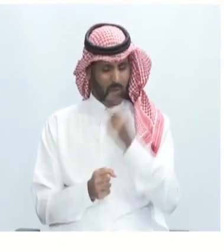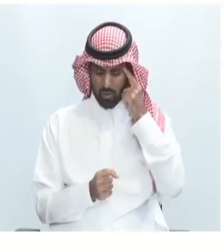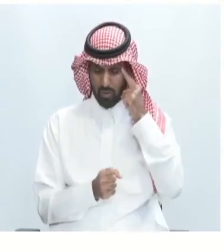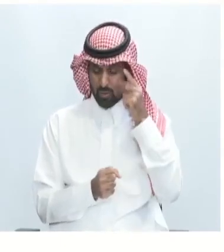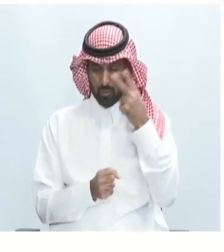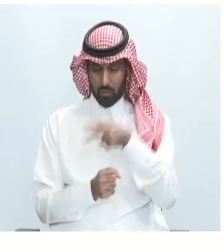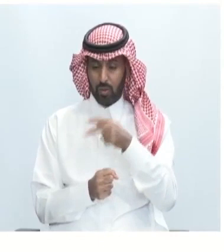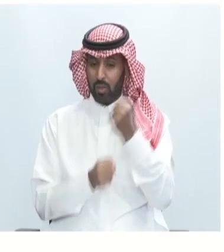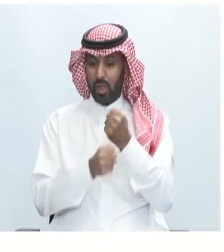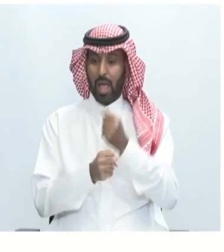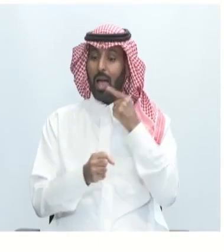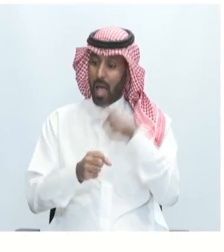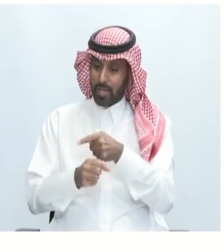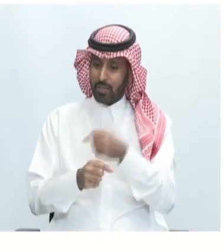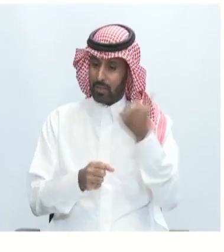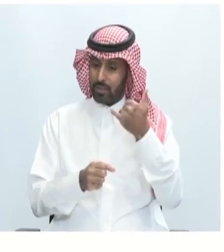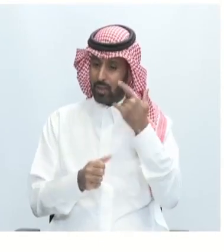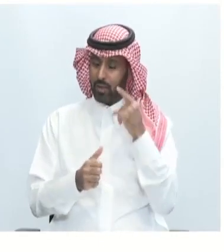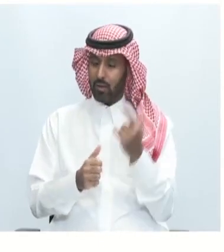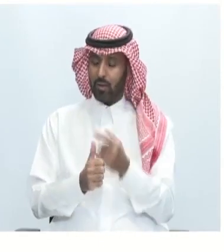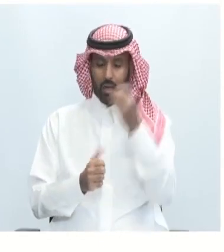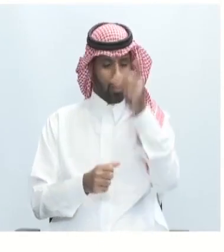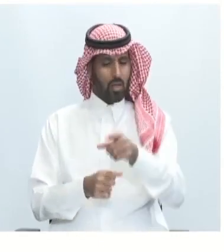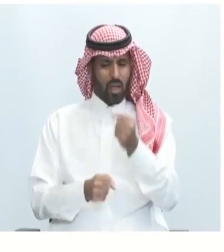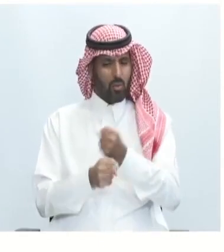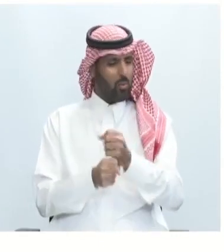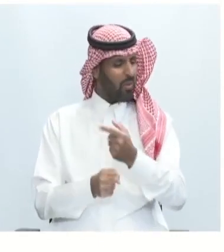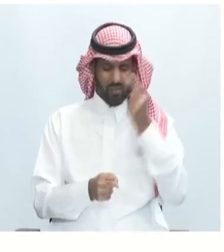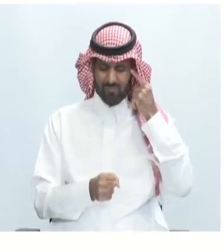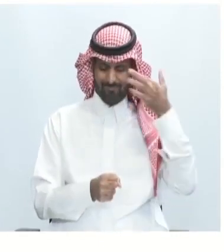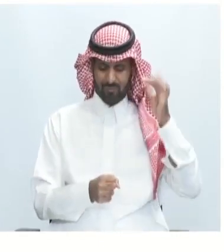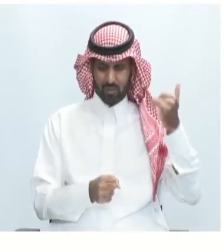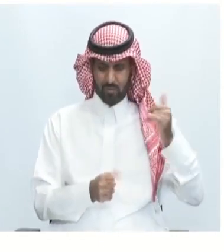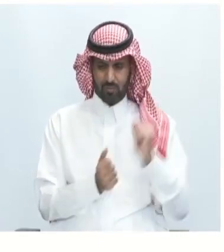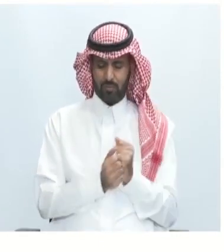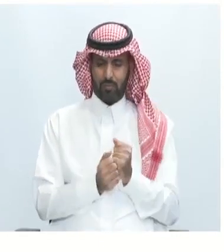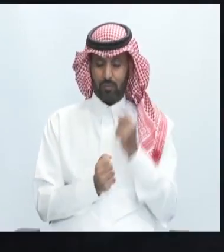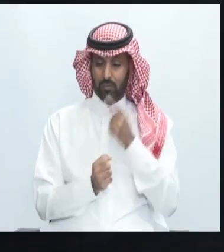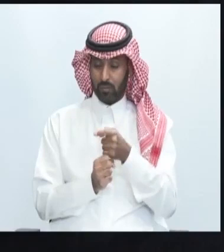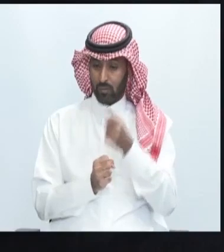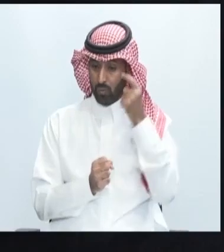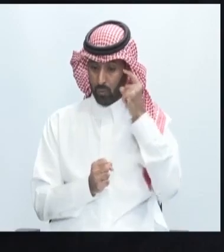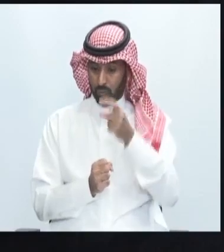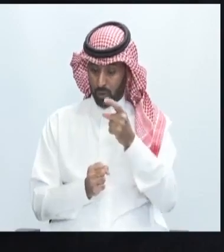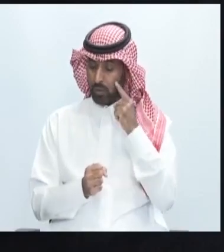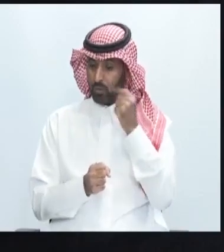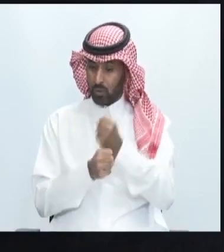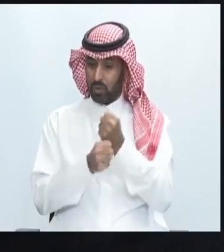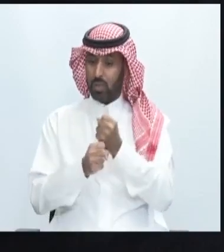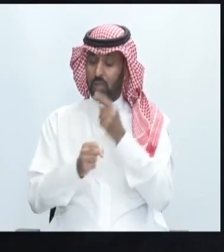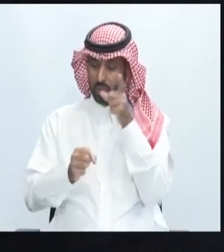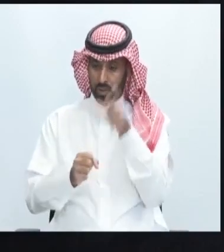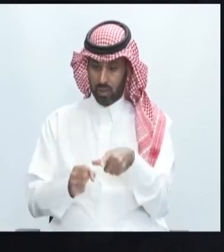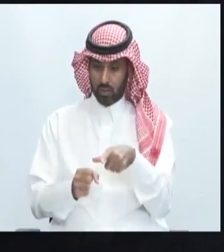the focus on the action. This is why we use the passive. We use the passive to put the